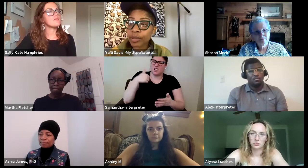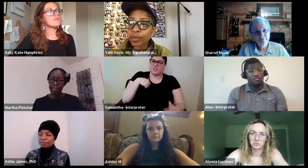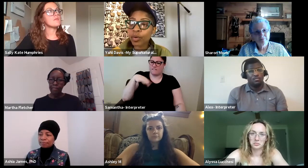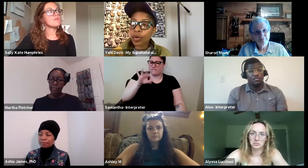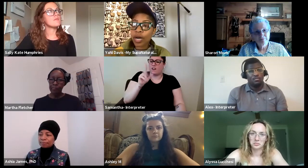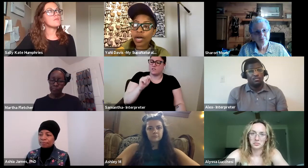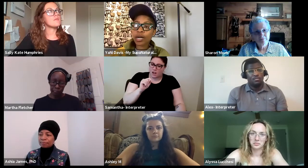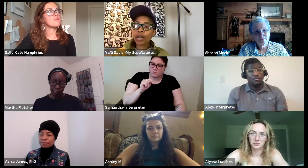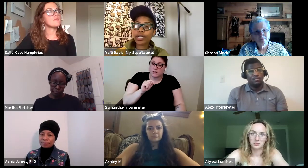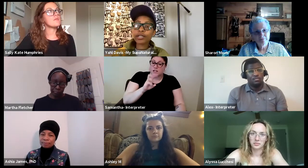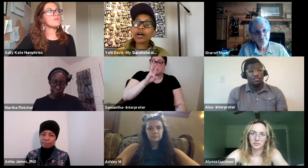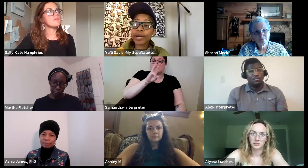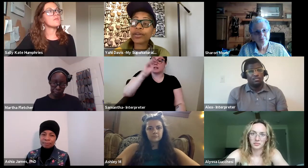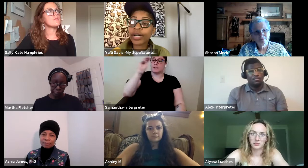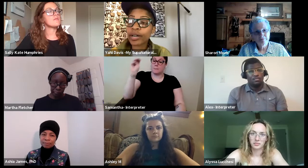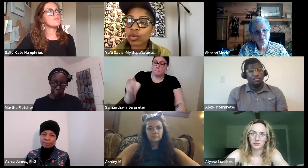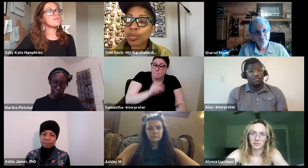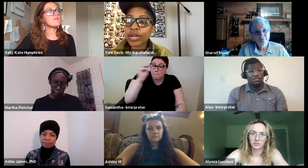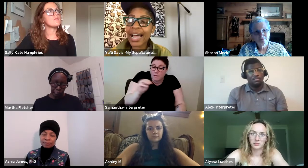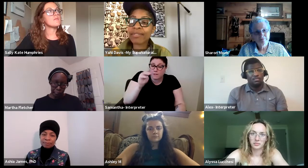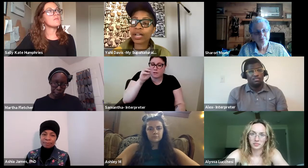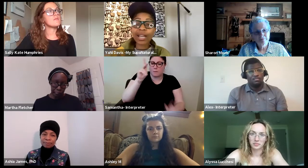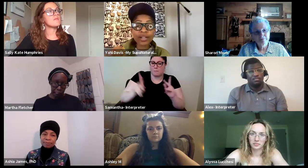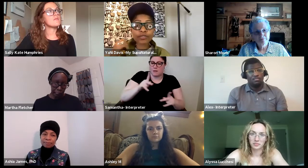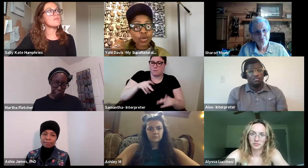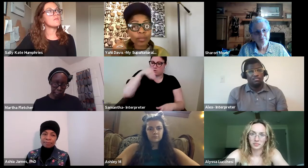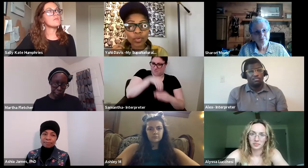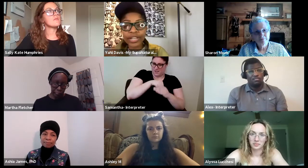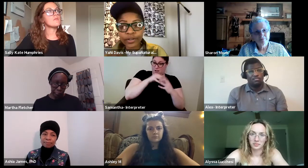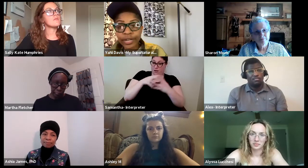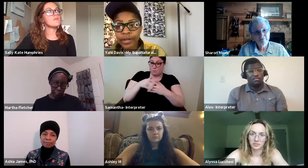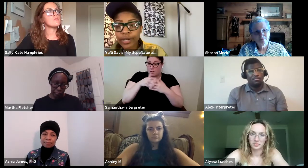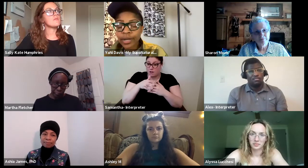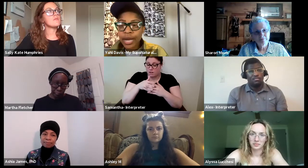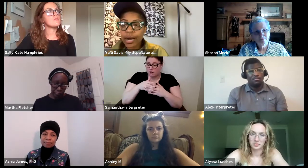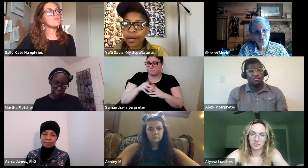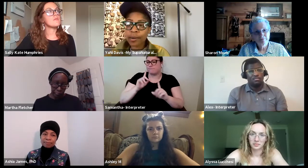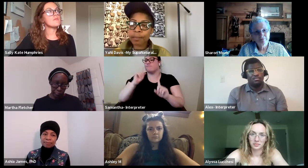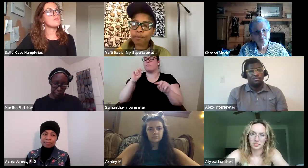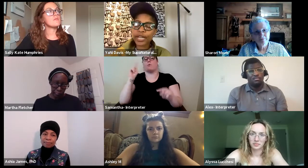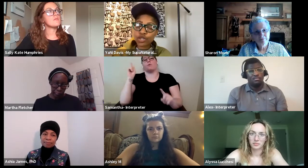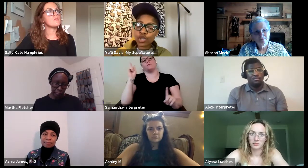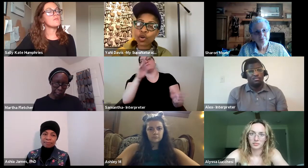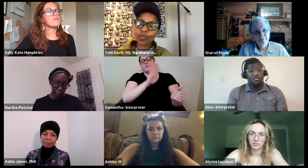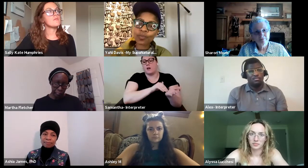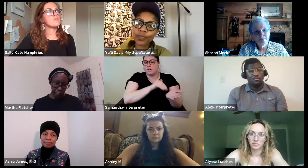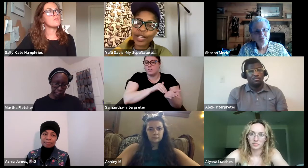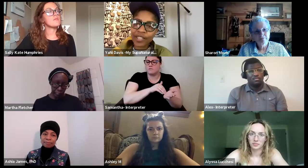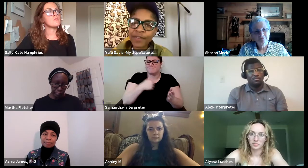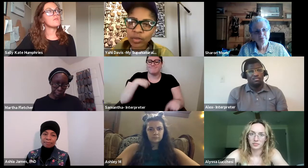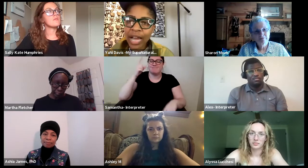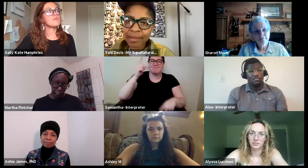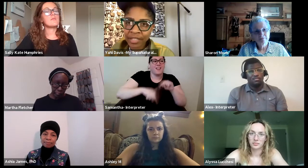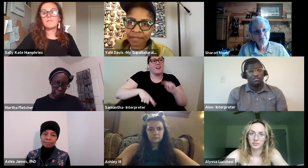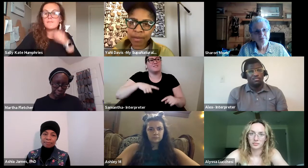million people in America report having a lot of trouble hearing. And so